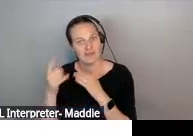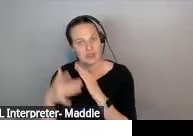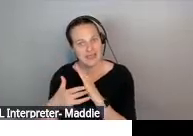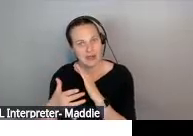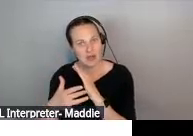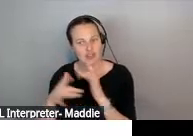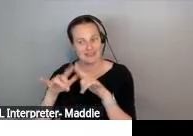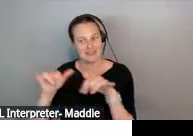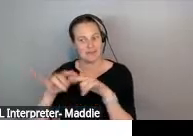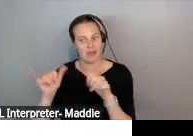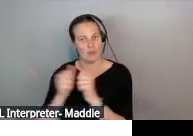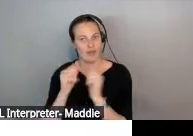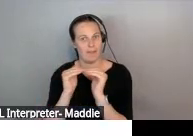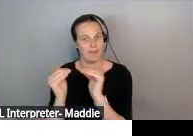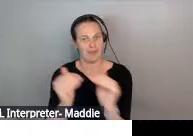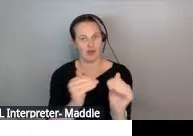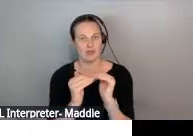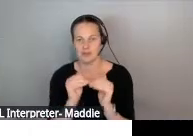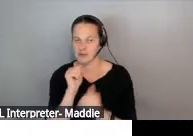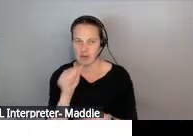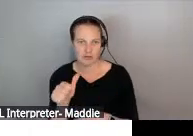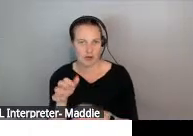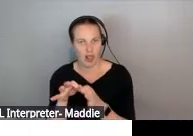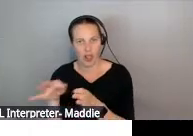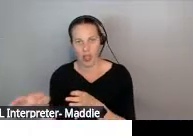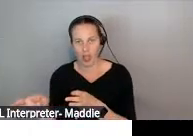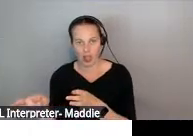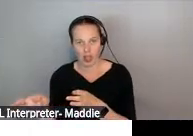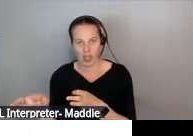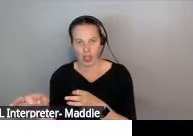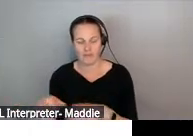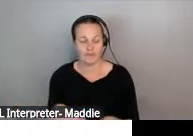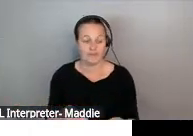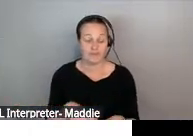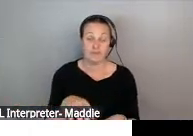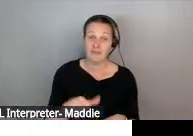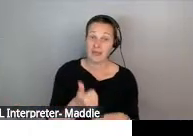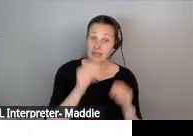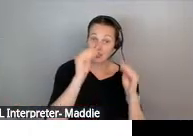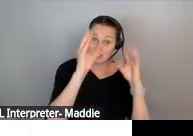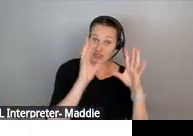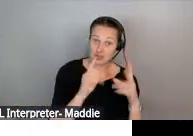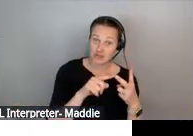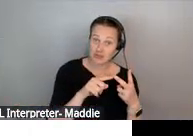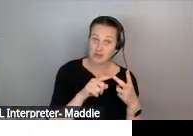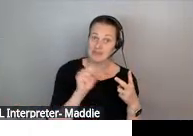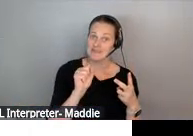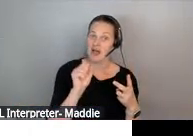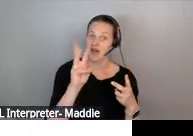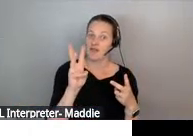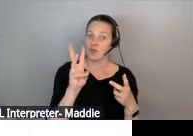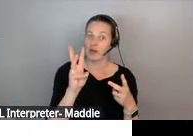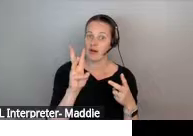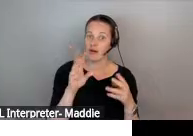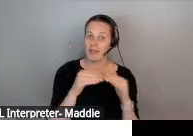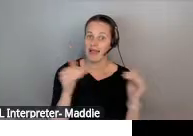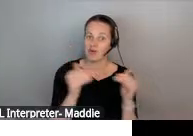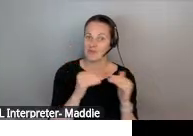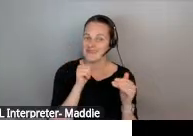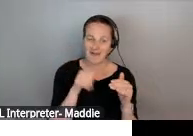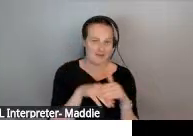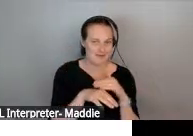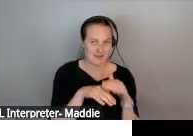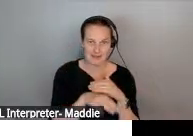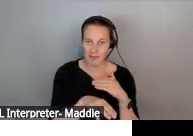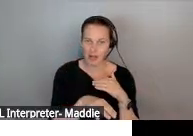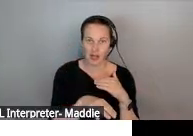time as their peers. Another teacher said software platforms were really inaccessible. They should be way more accessible,